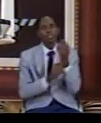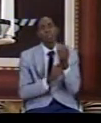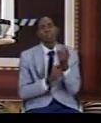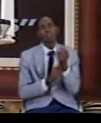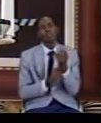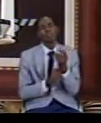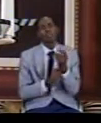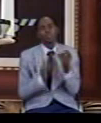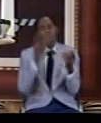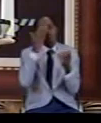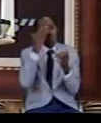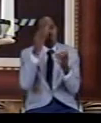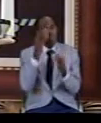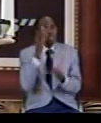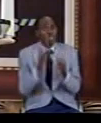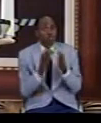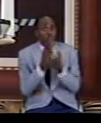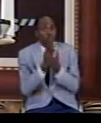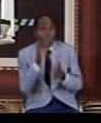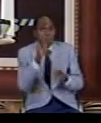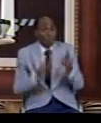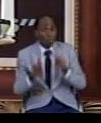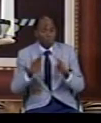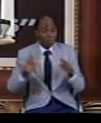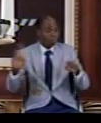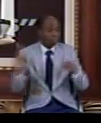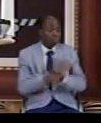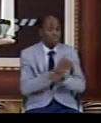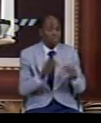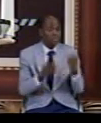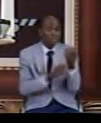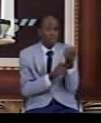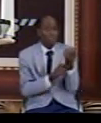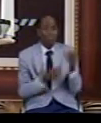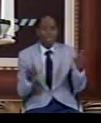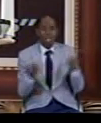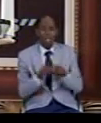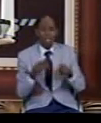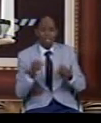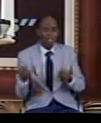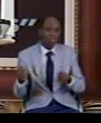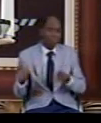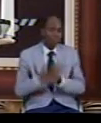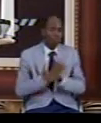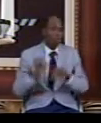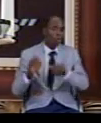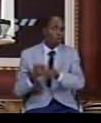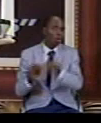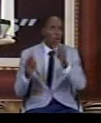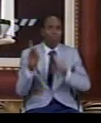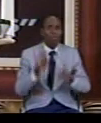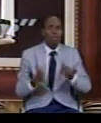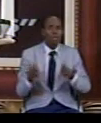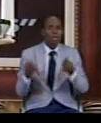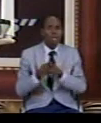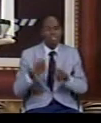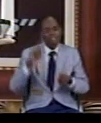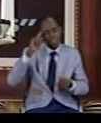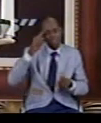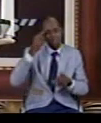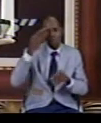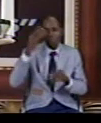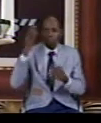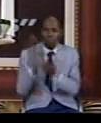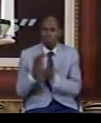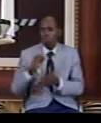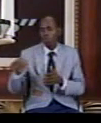if some people discipline self, like they discipline other people, like they think of stopping other